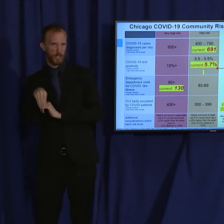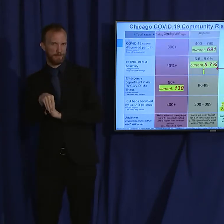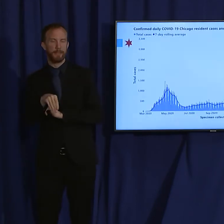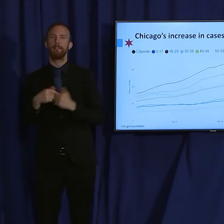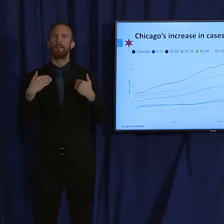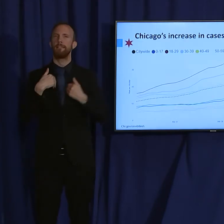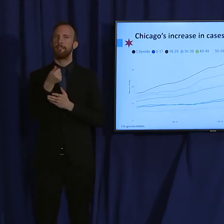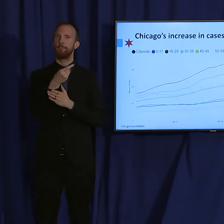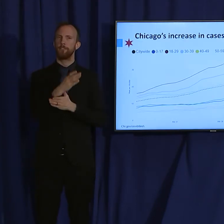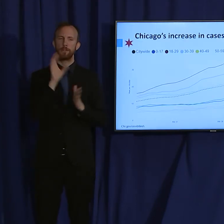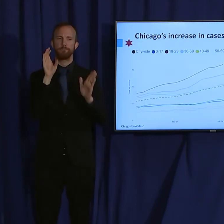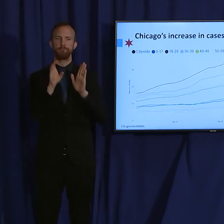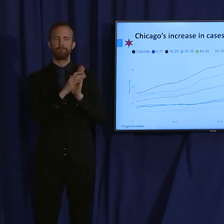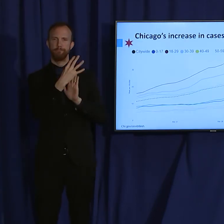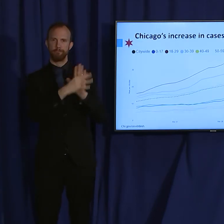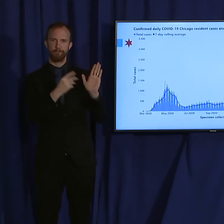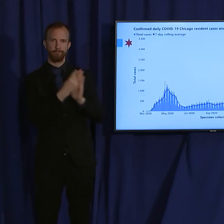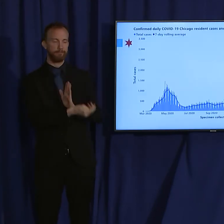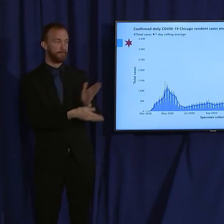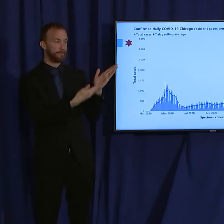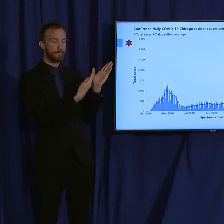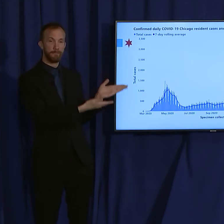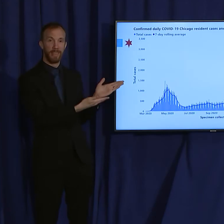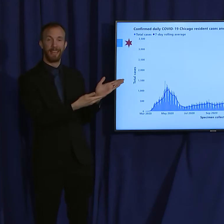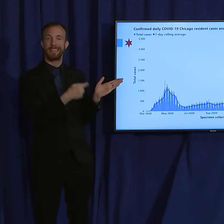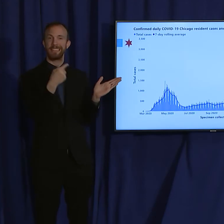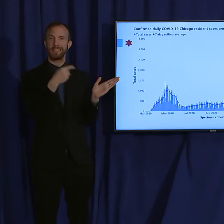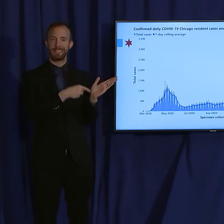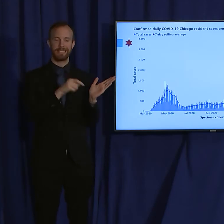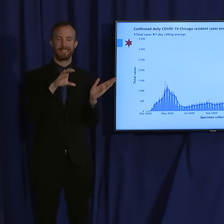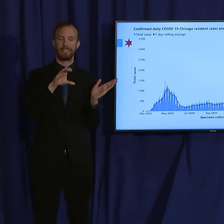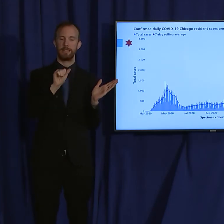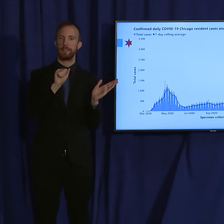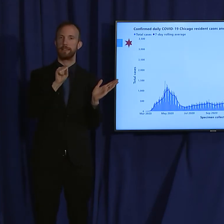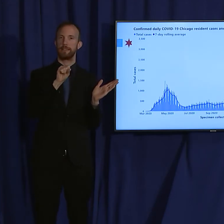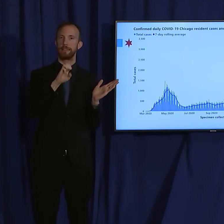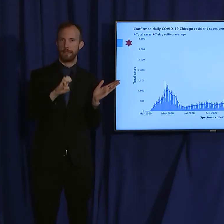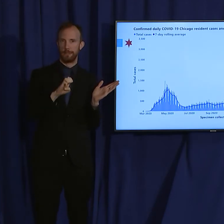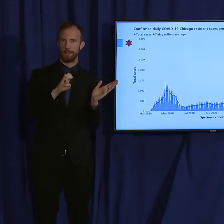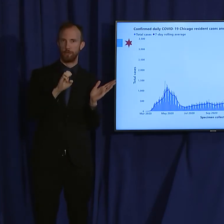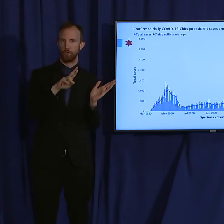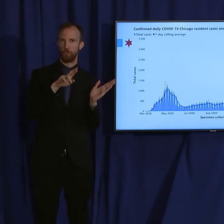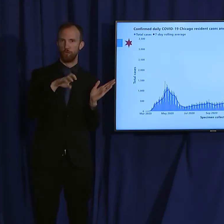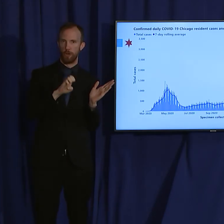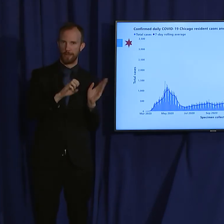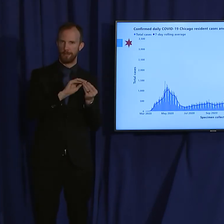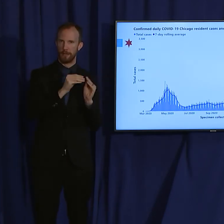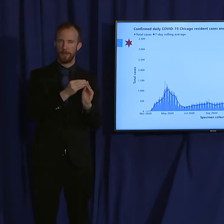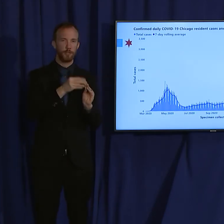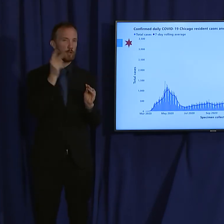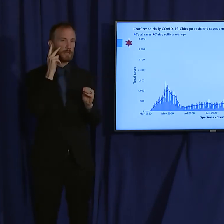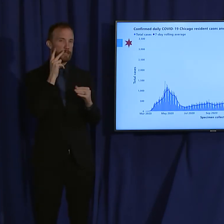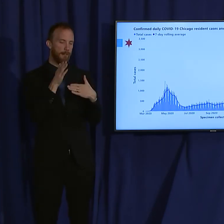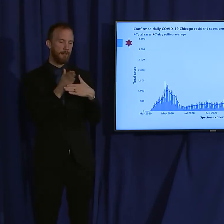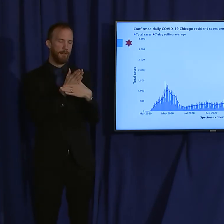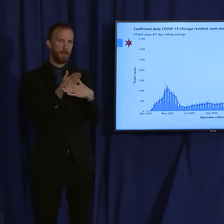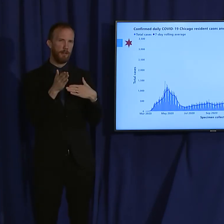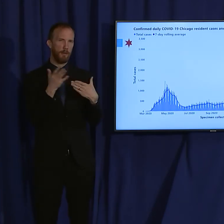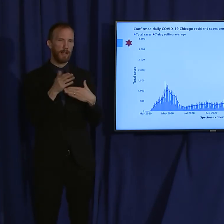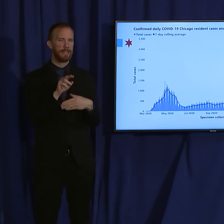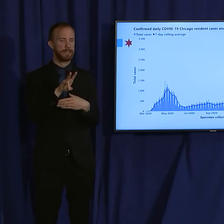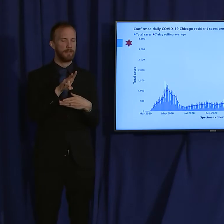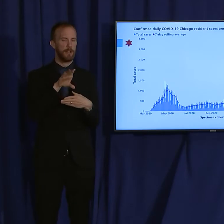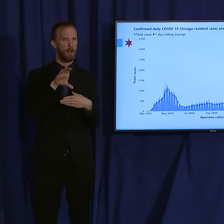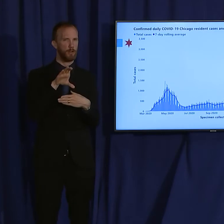graphically. Here is what our case rate looks like overall. You can see that that average of about 700 new cases